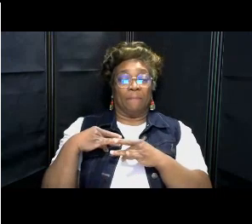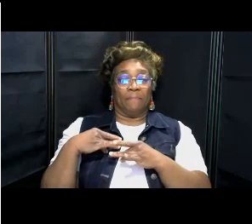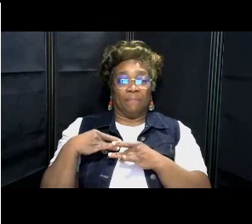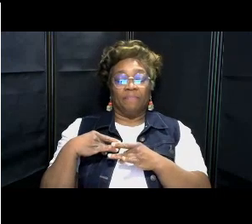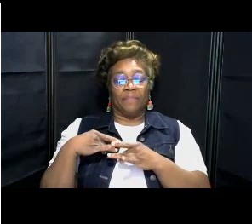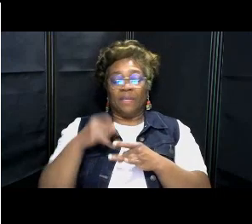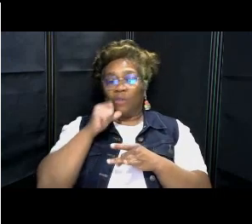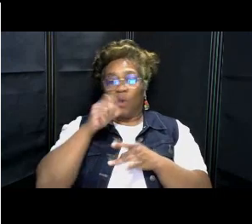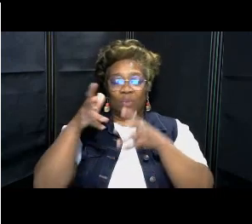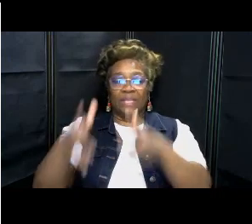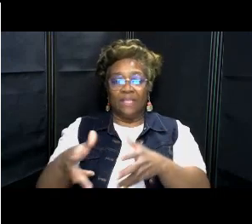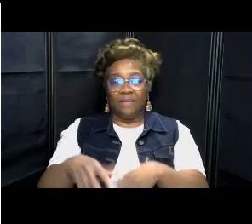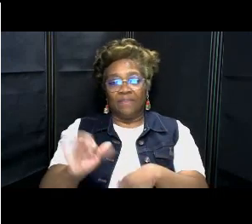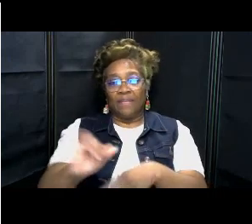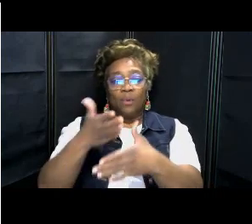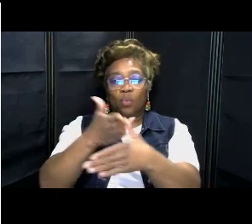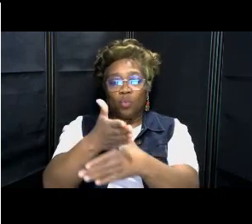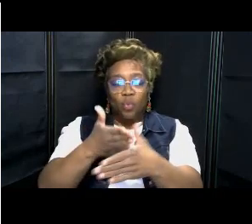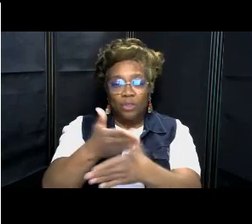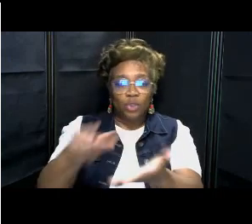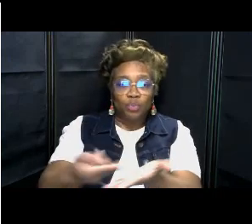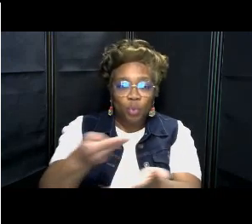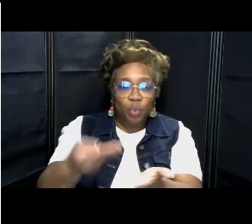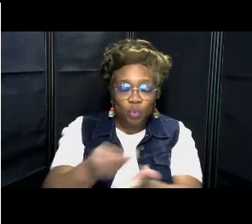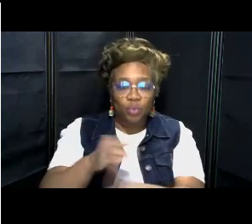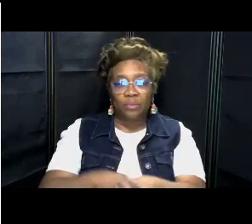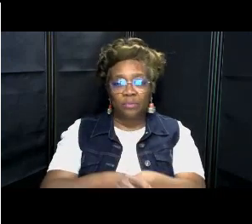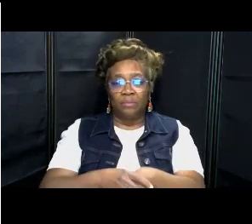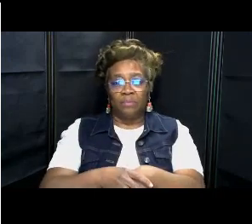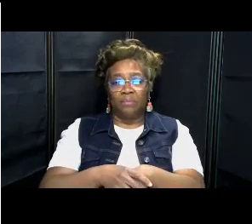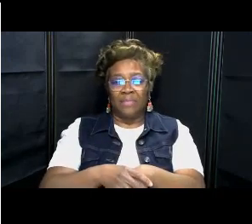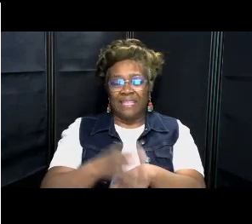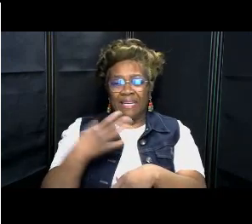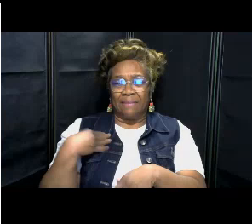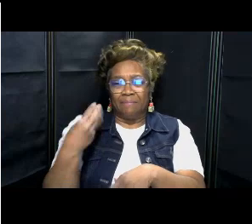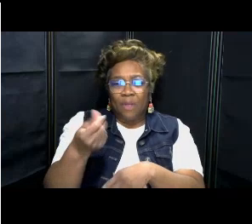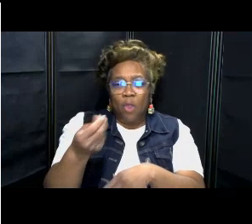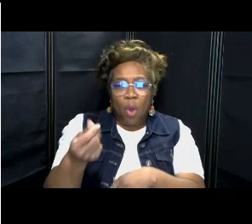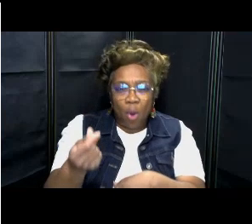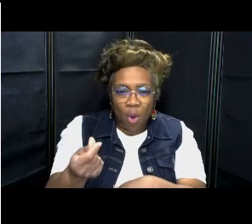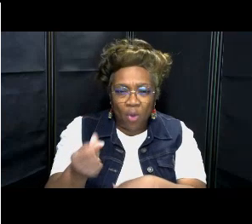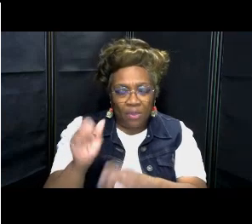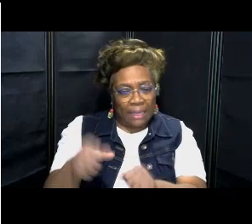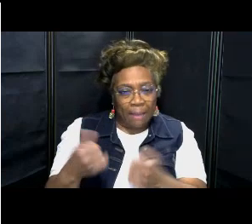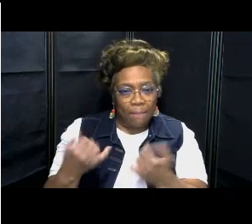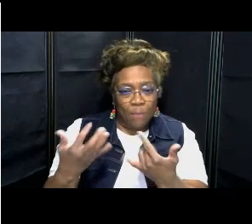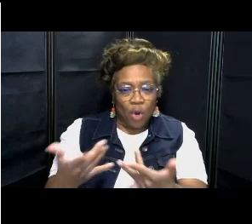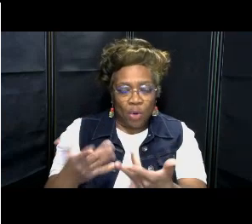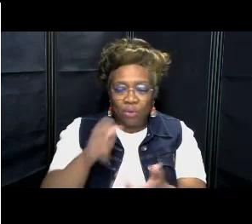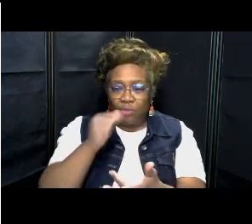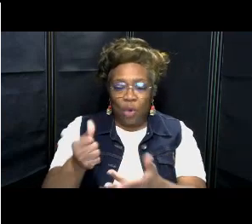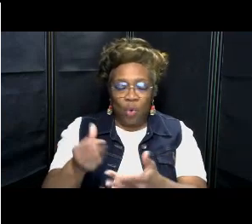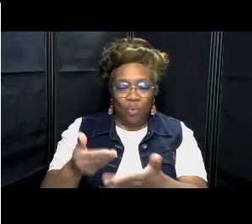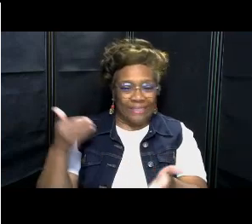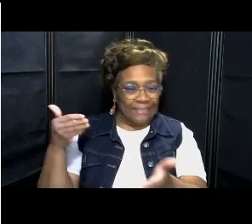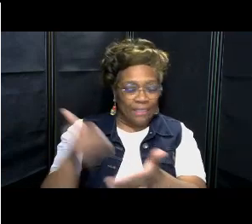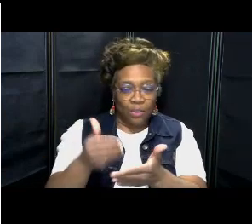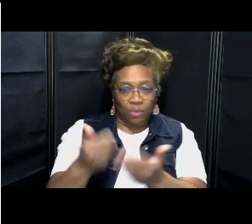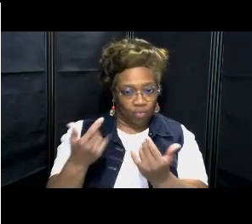spoon, do not put your pot holder, anything that's flammable. You need to, or can burn, keep it away from your